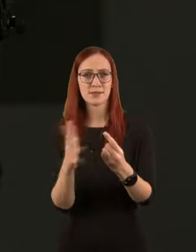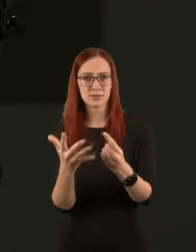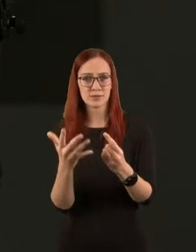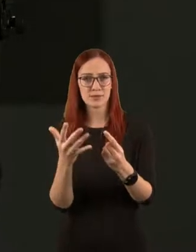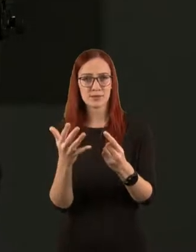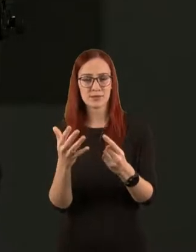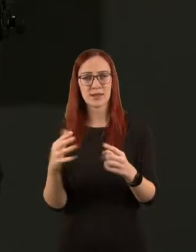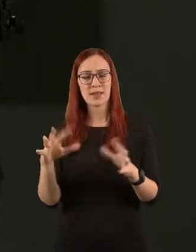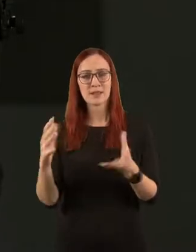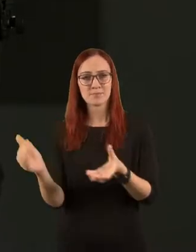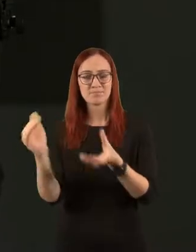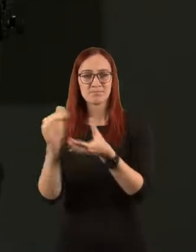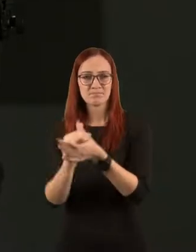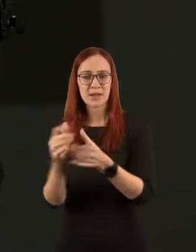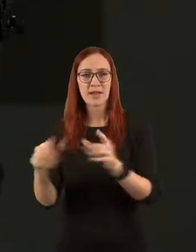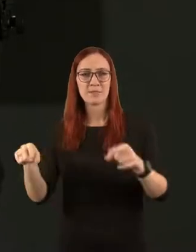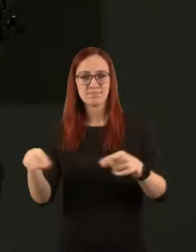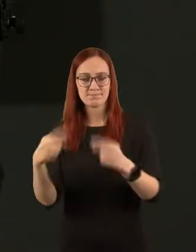also